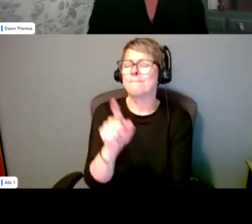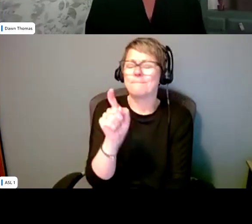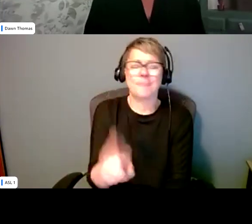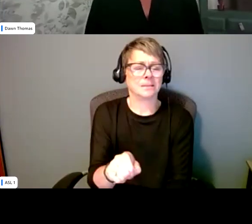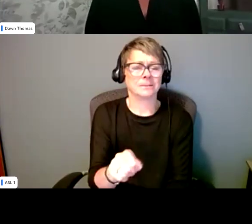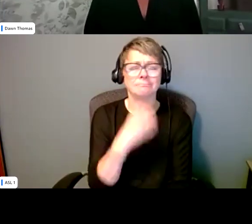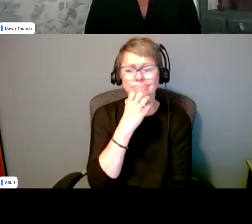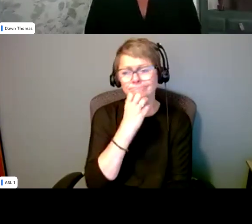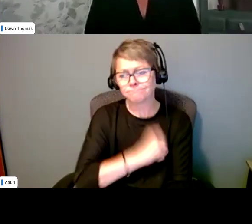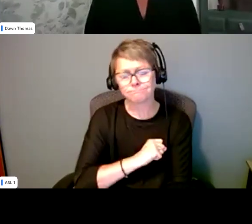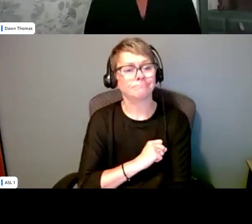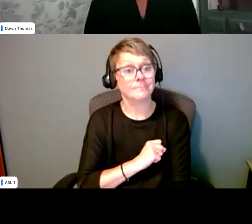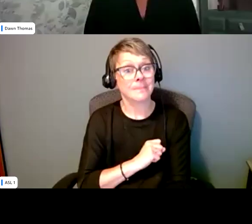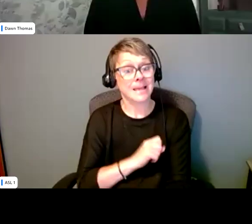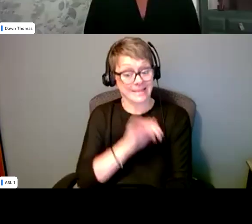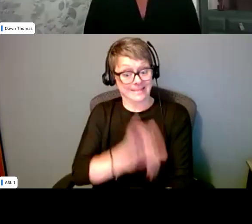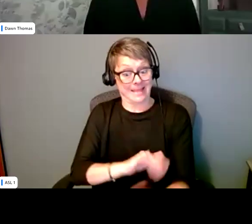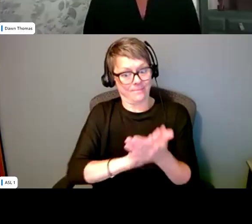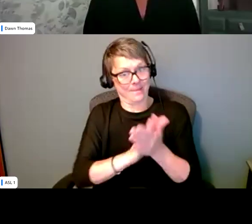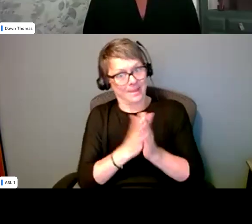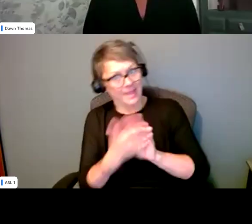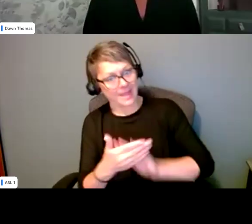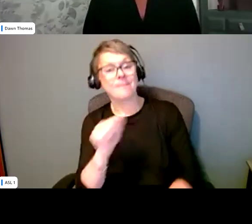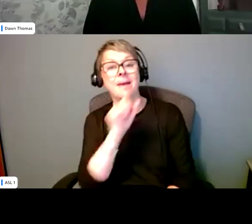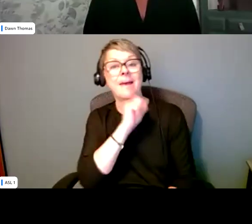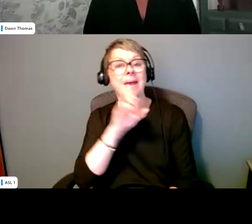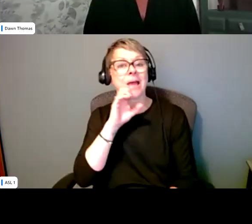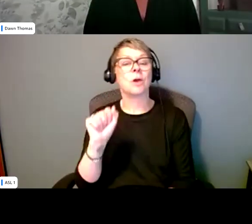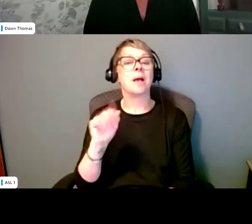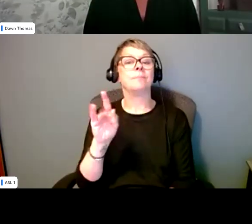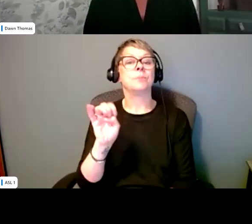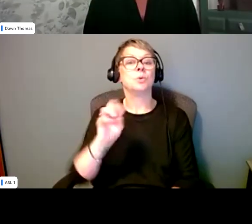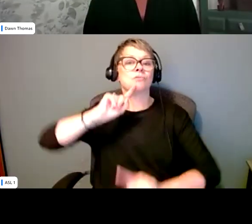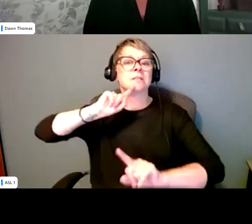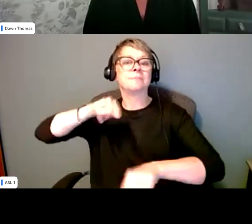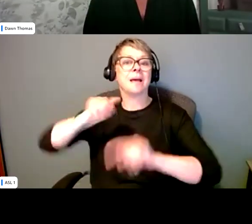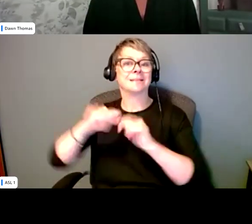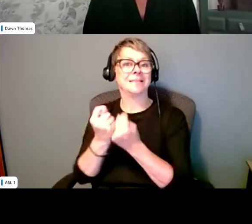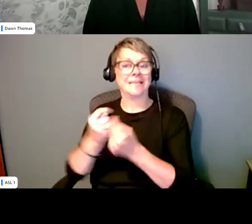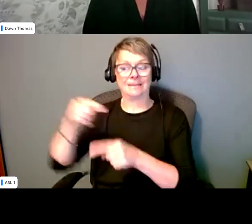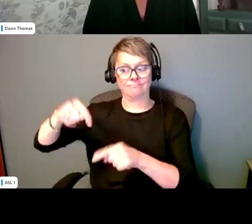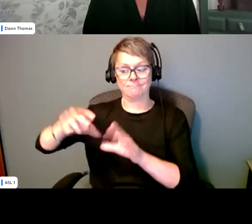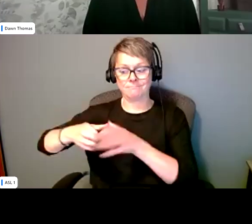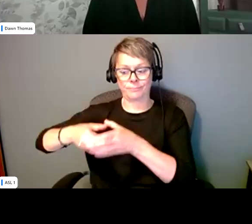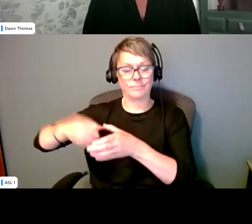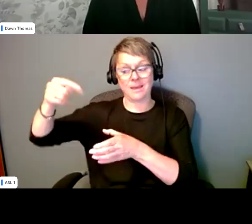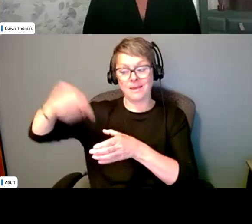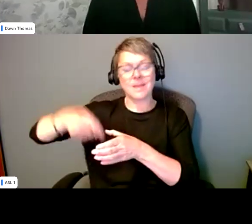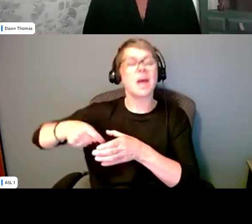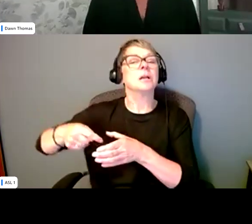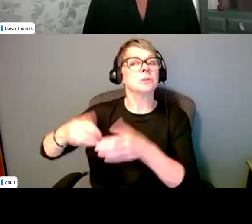And that evolved into the Elder Abuse Response Team, which was this broader